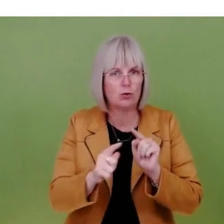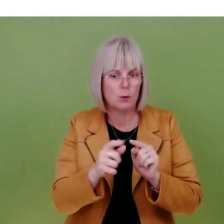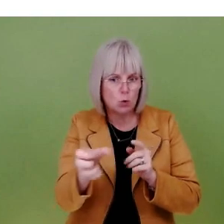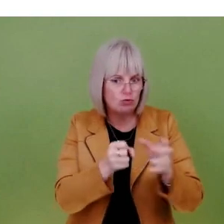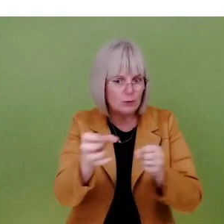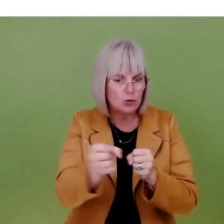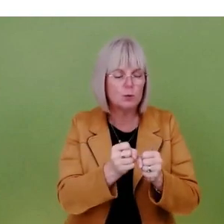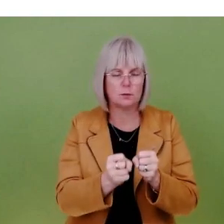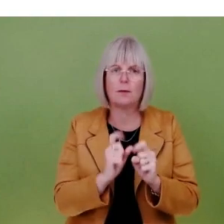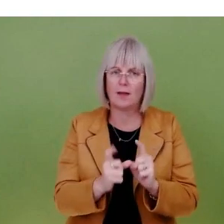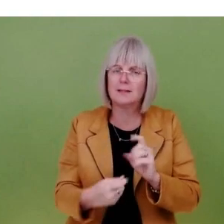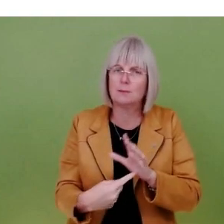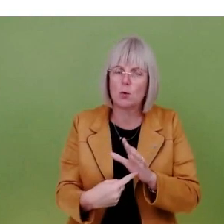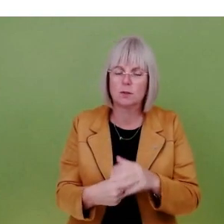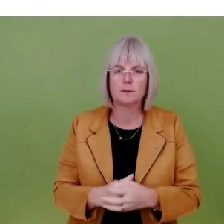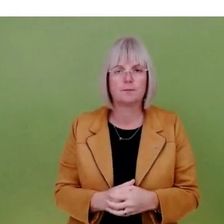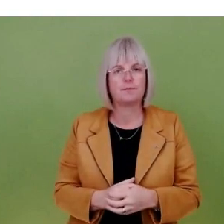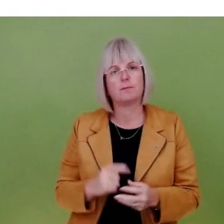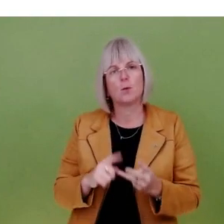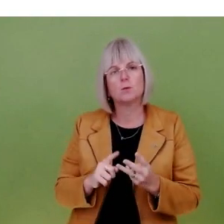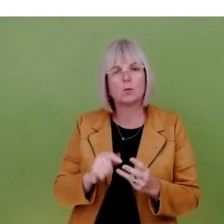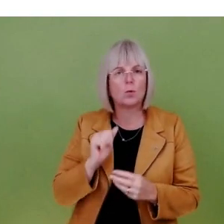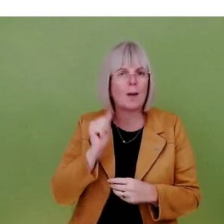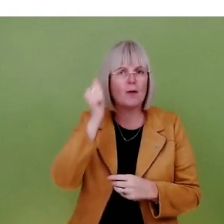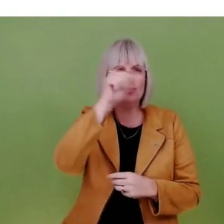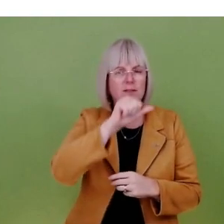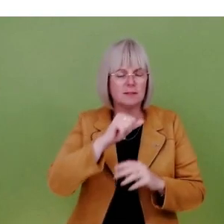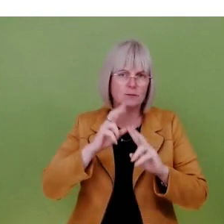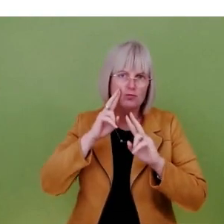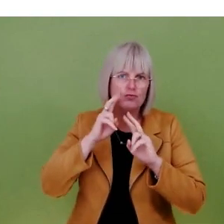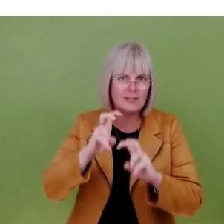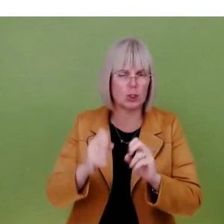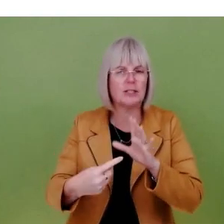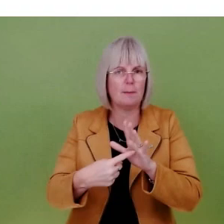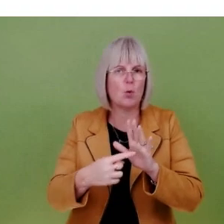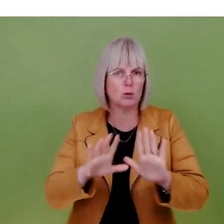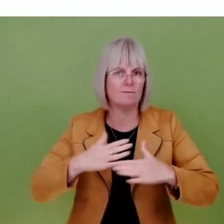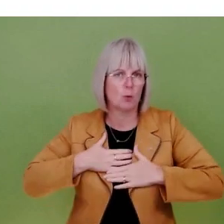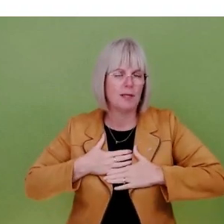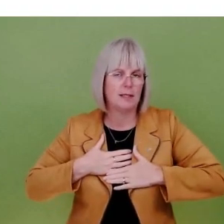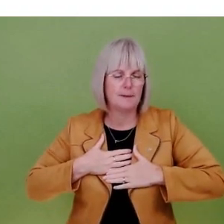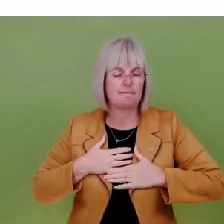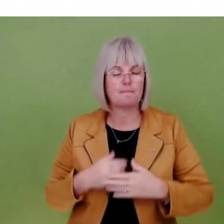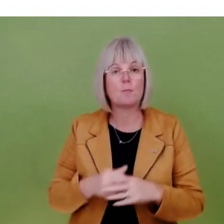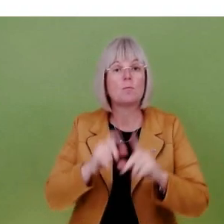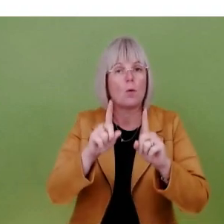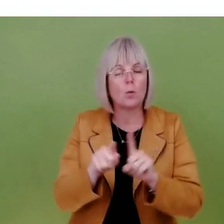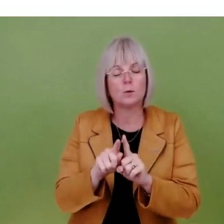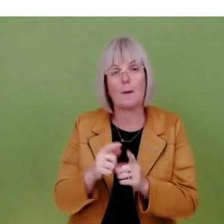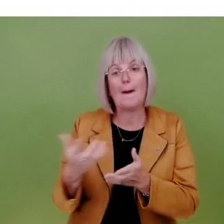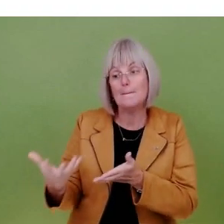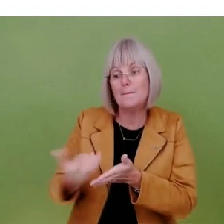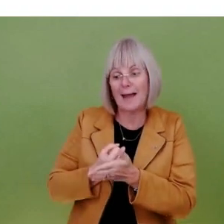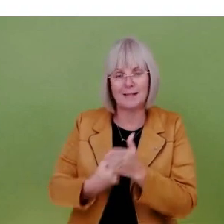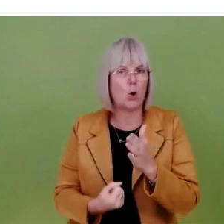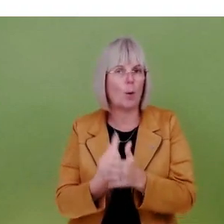an academic is so important for me. And paid opportunities. Really glad to see. I've seen this